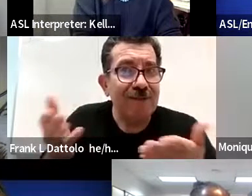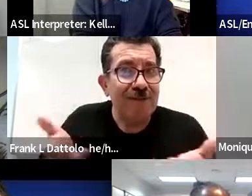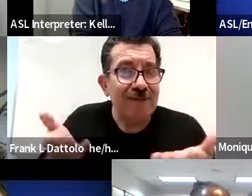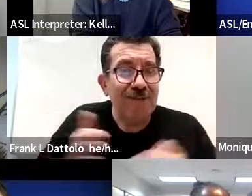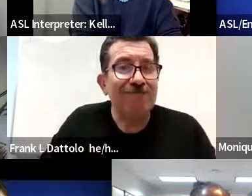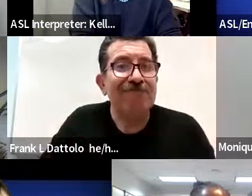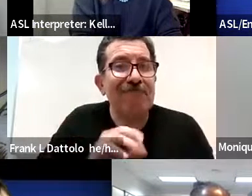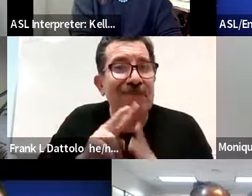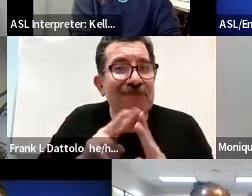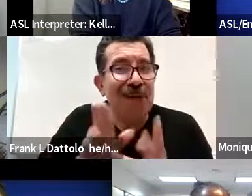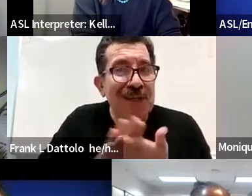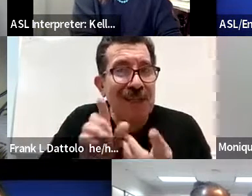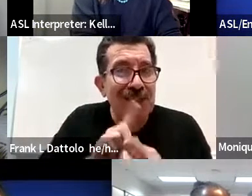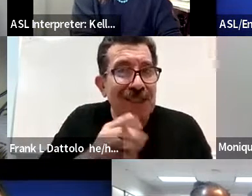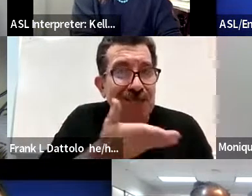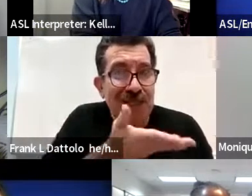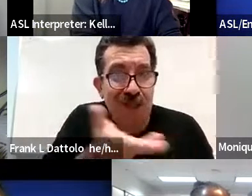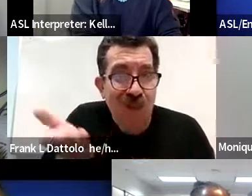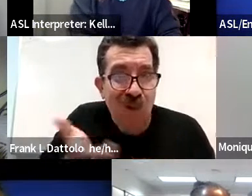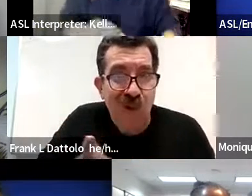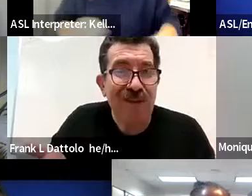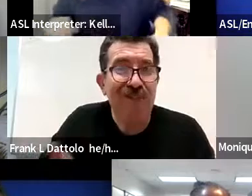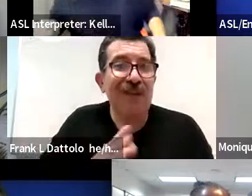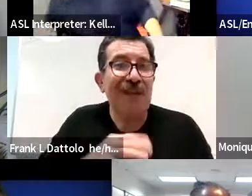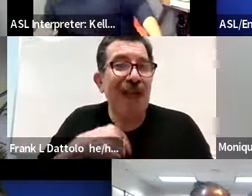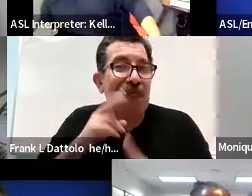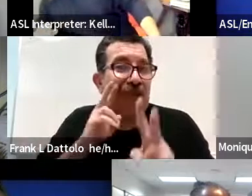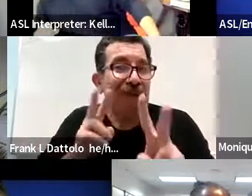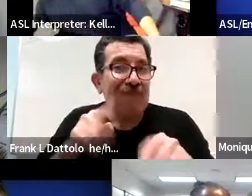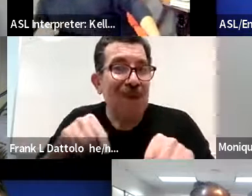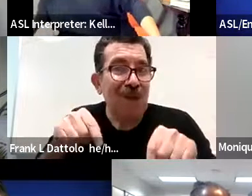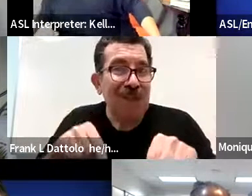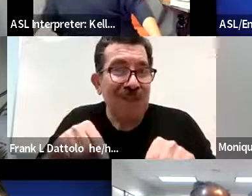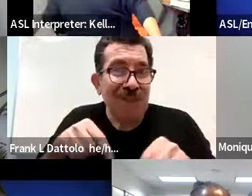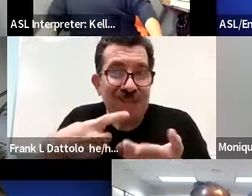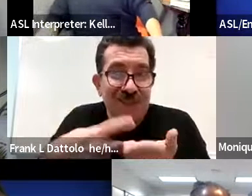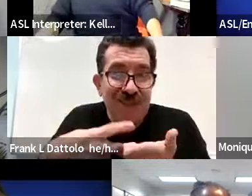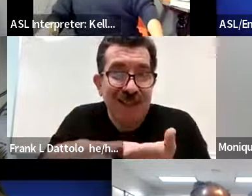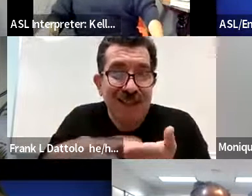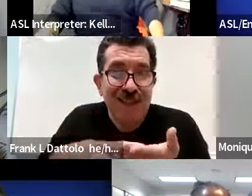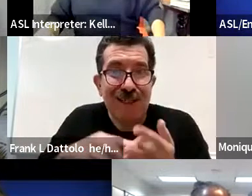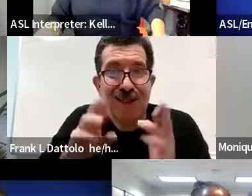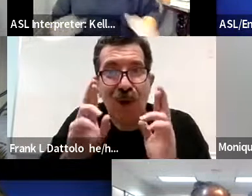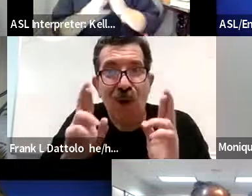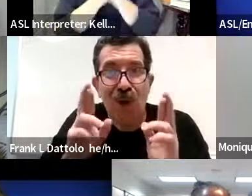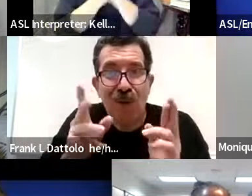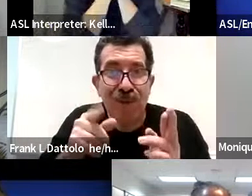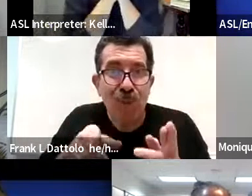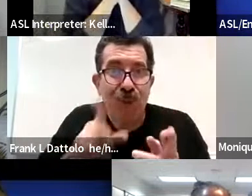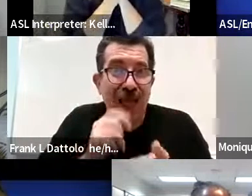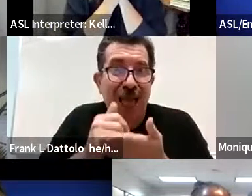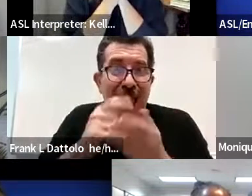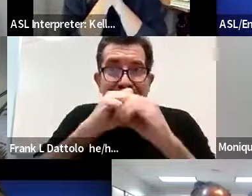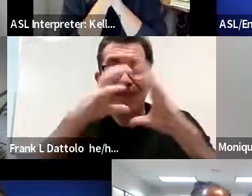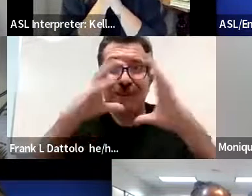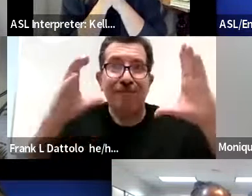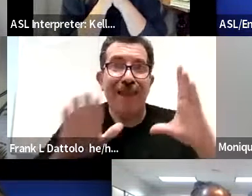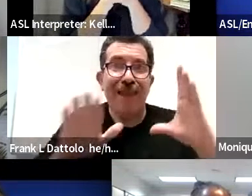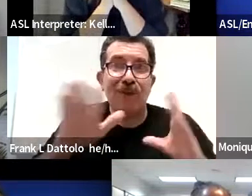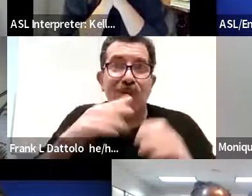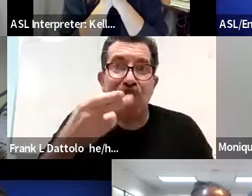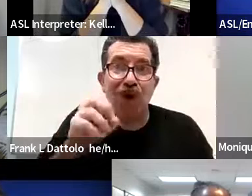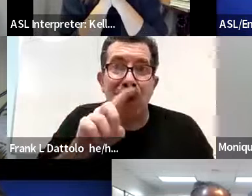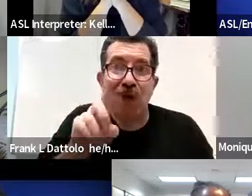is originally unceded land of the Lenape. And it's very nice to see all of you. I'm looking forward to our discussion this